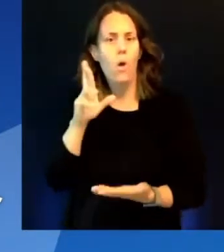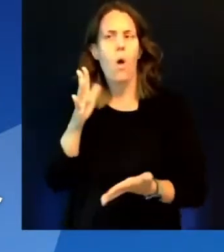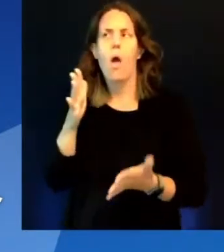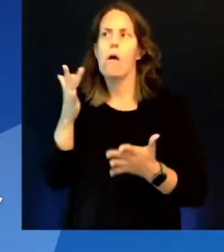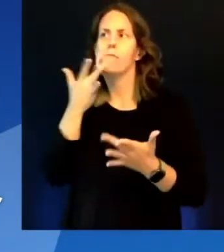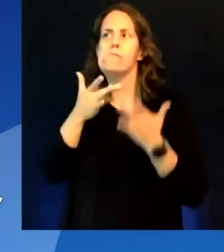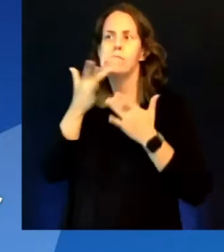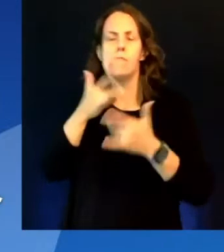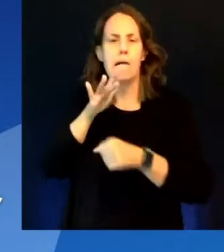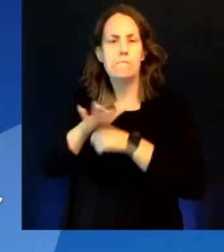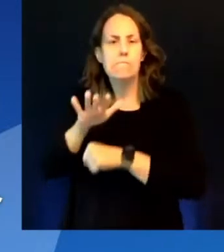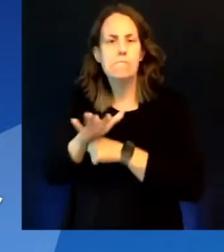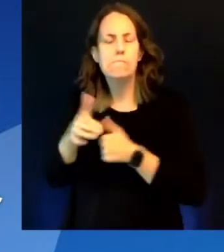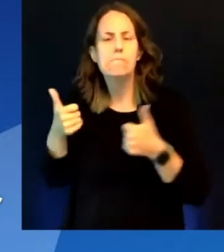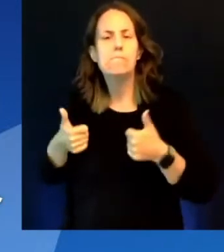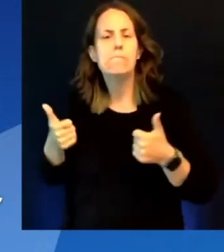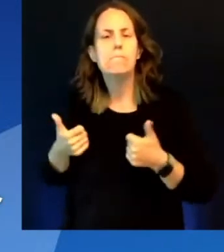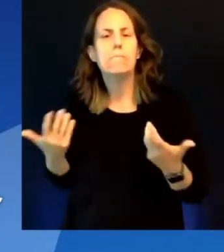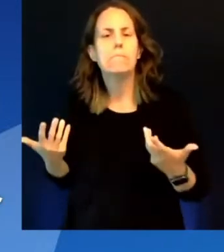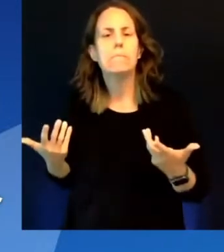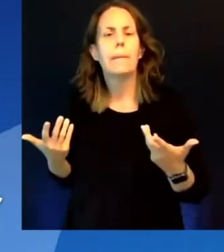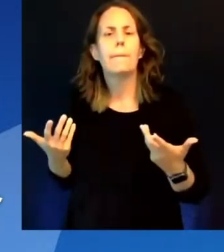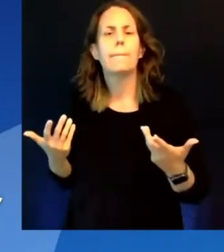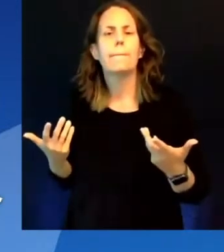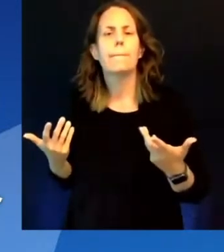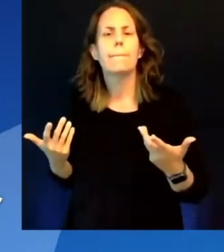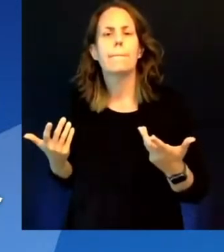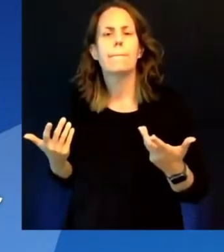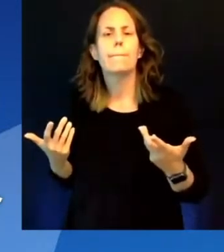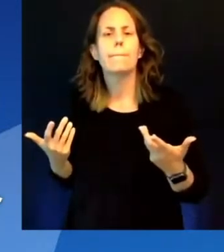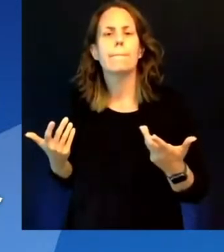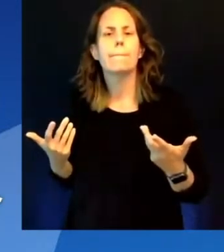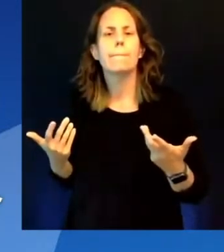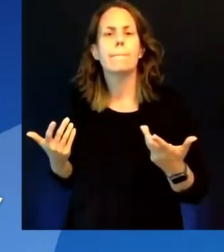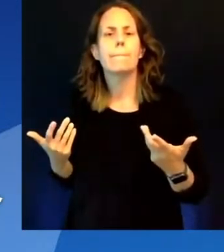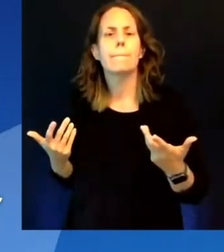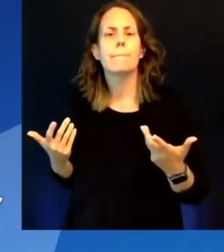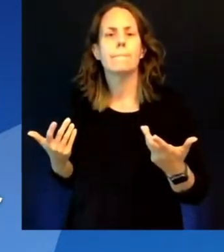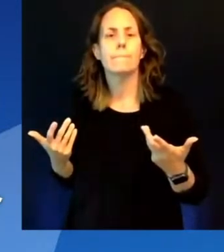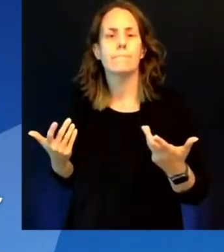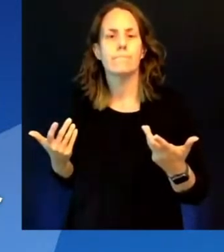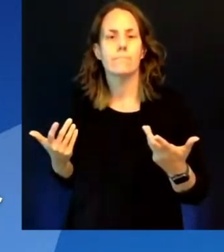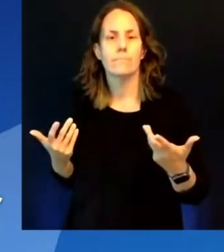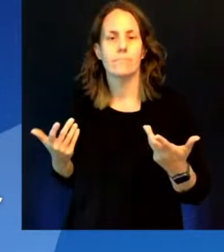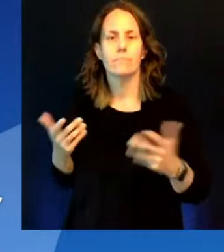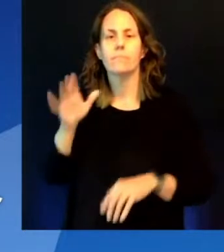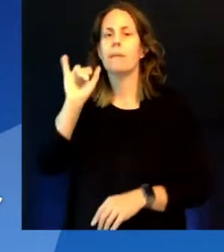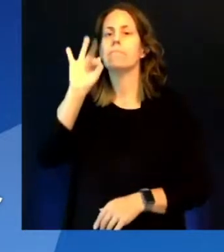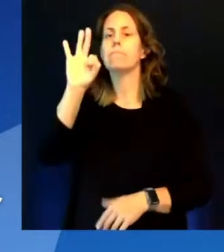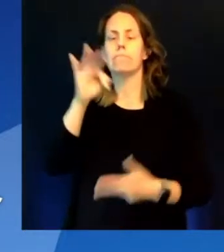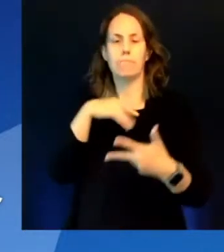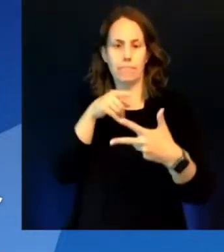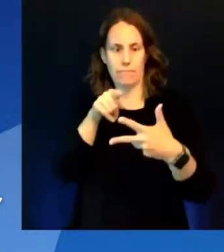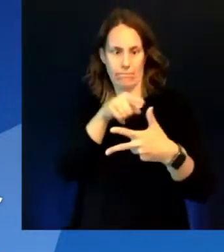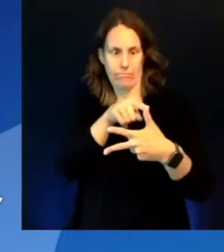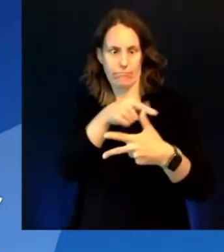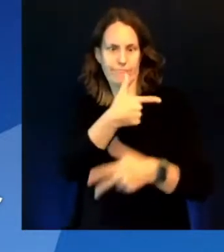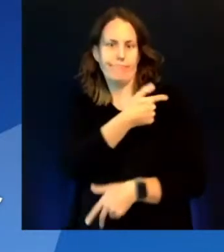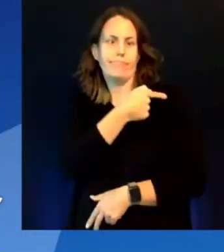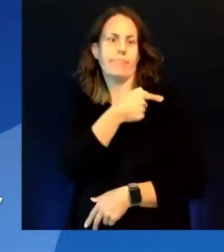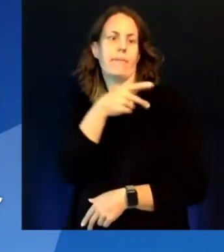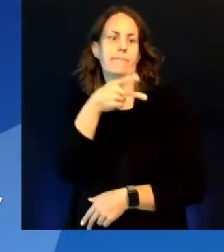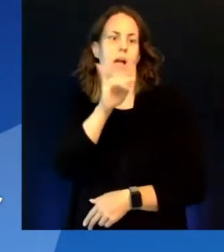cannot get the same one as their vaccine? And last part with it is, the booster, is it just another dose of